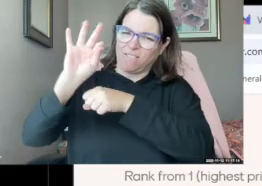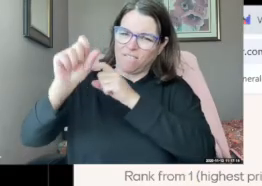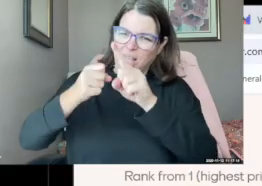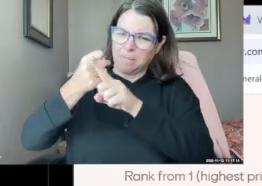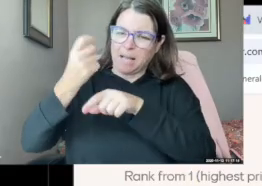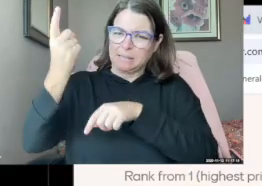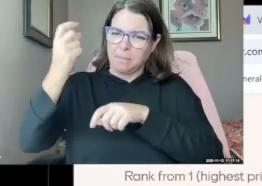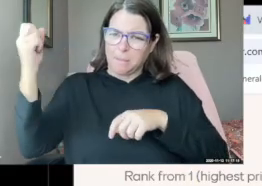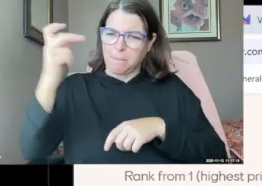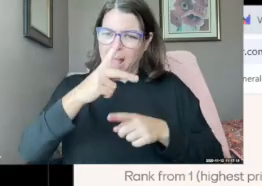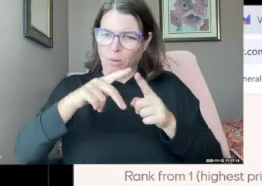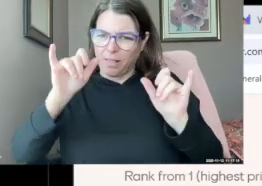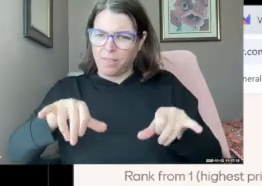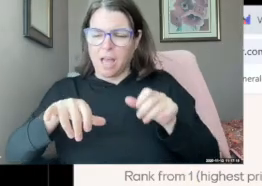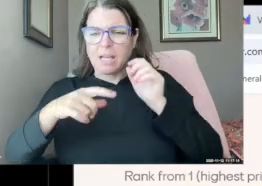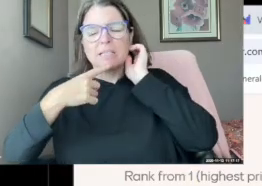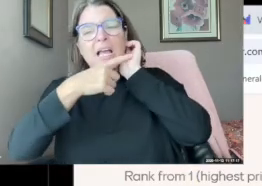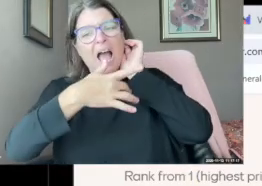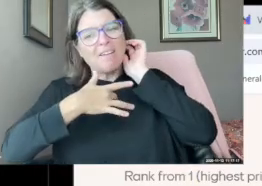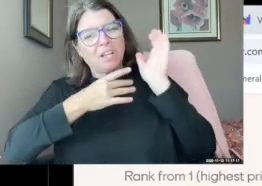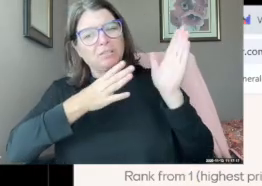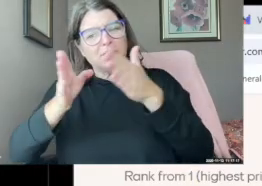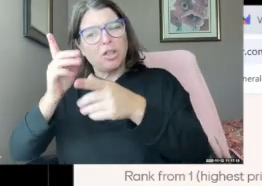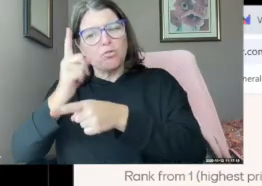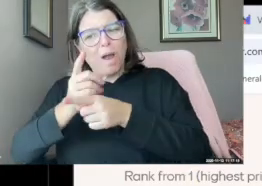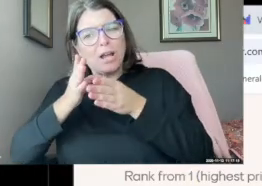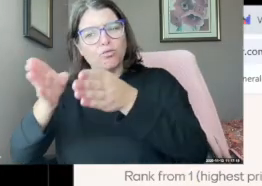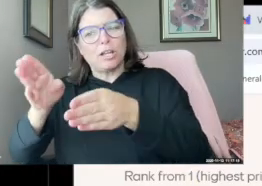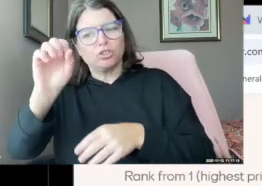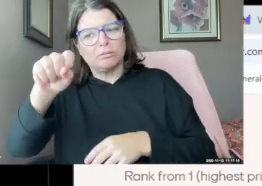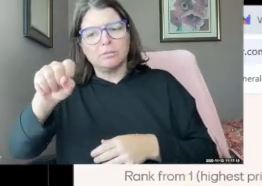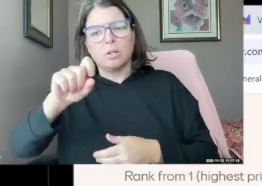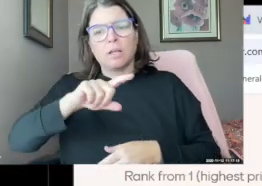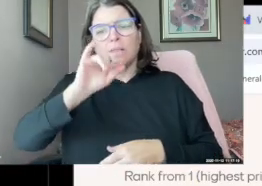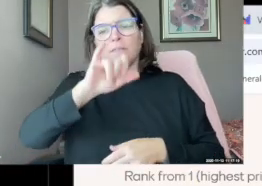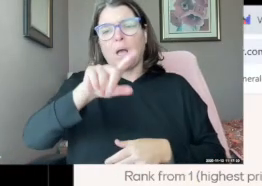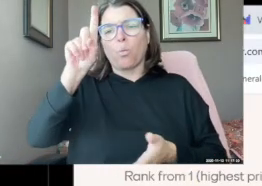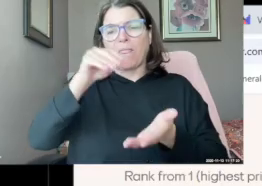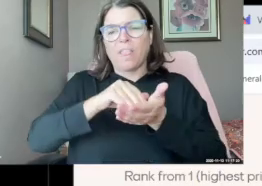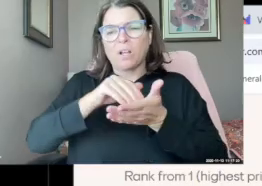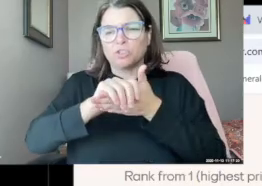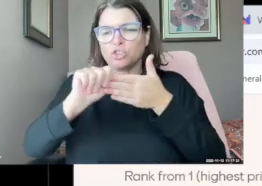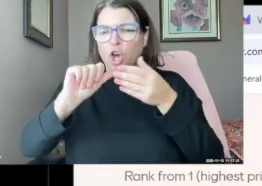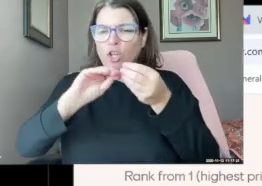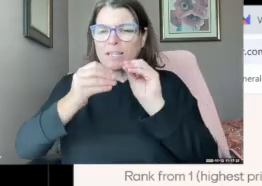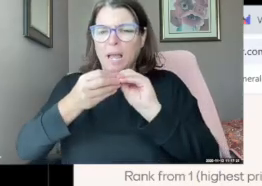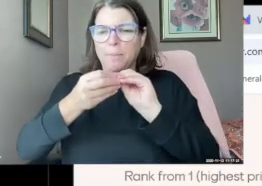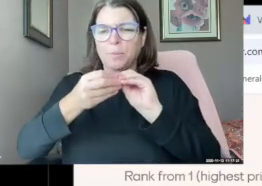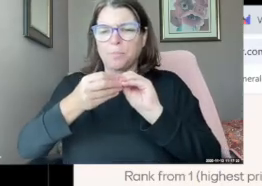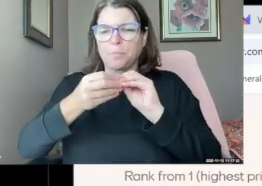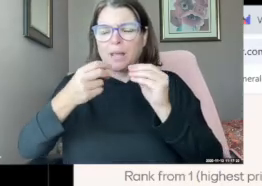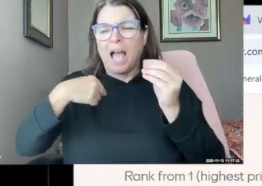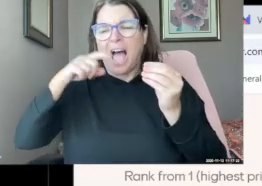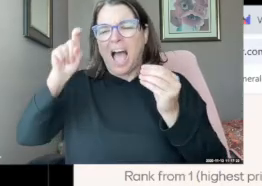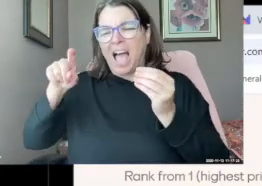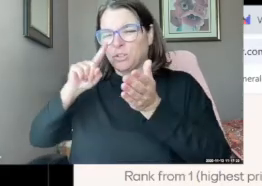I don't know how you define enough, right? But enough of an impact to, if we were to return to something like that? It's rowing in the right direction. So